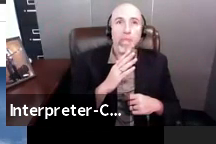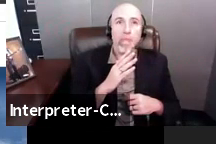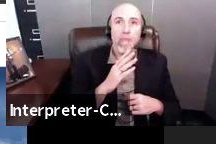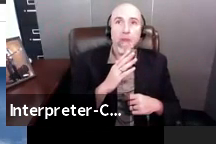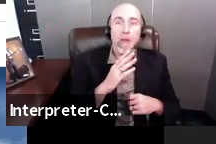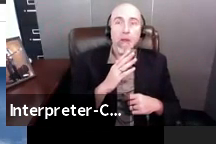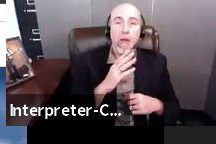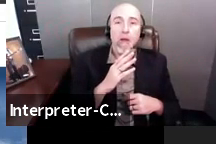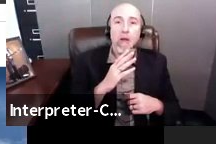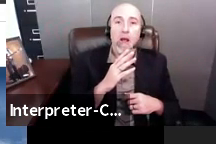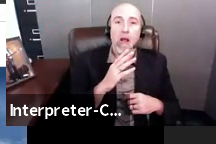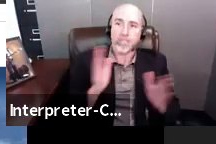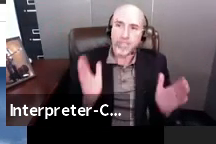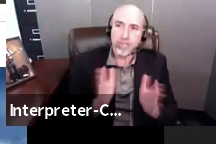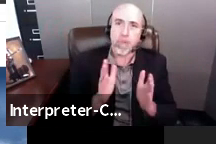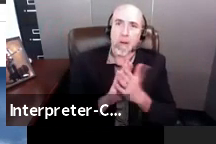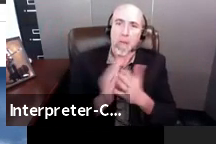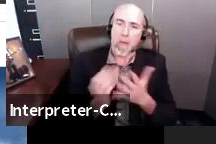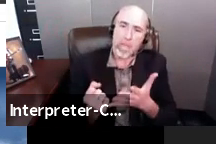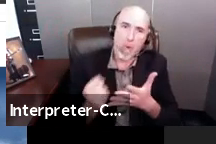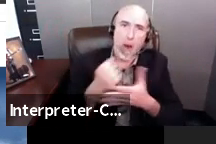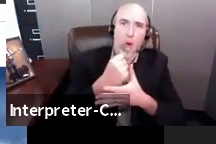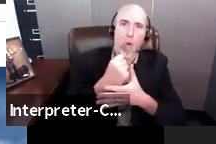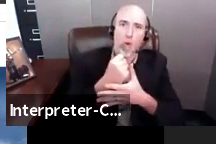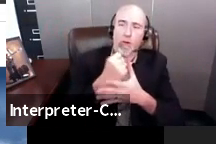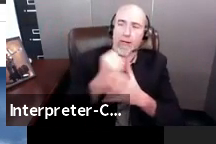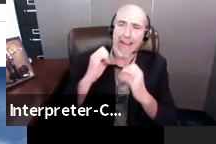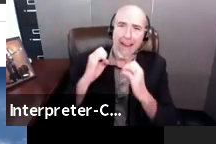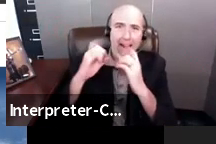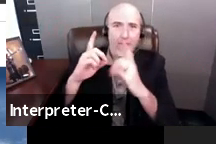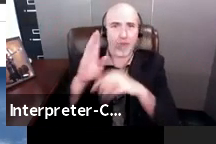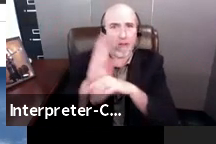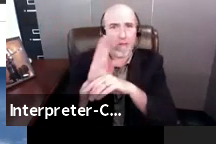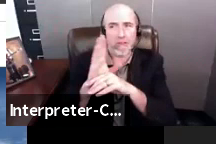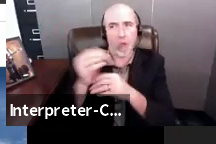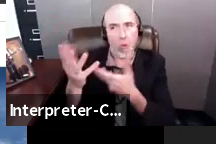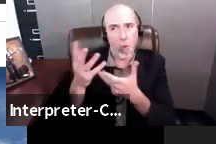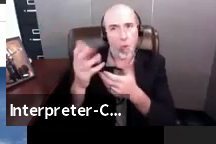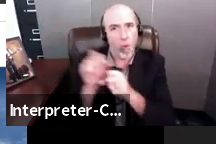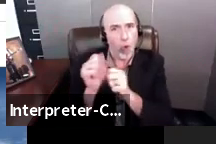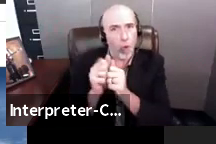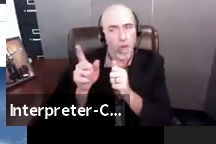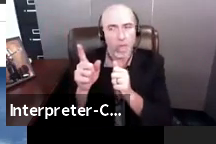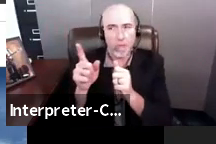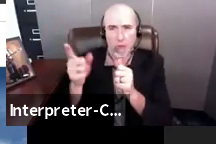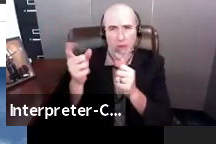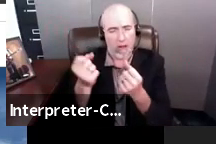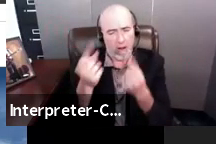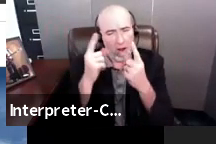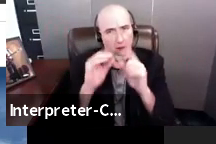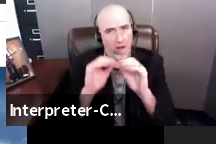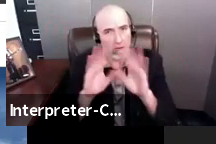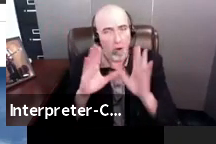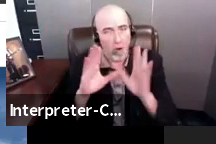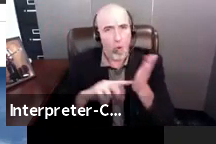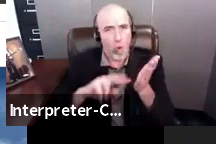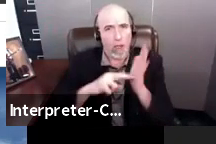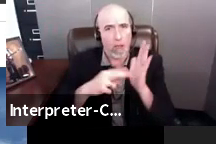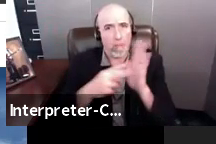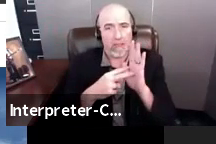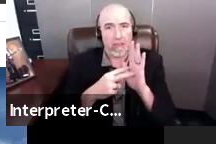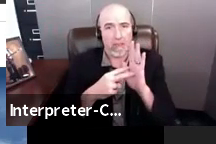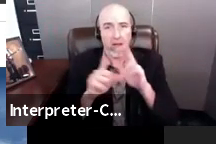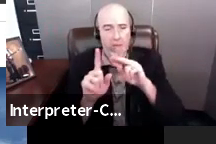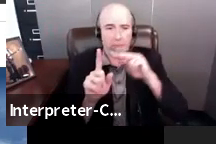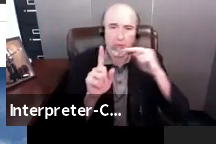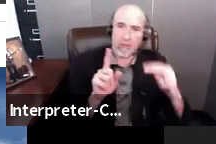priority to educate businesses and work with them to understand what it means from the perspective of